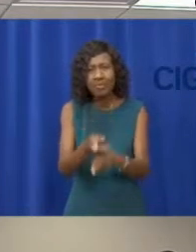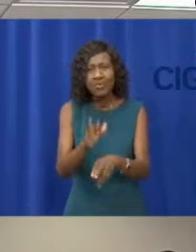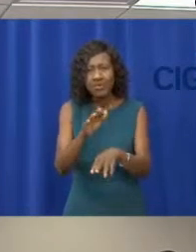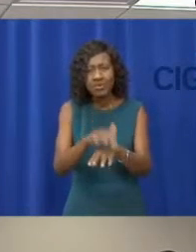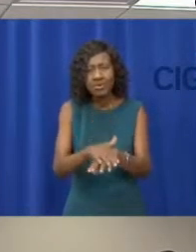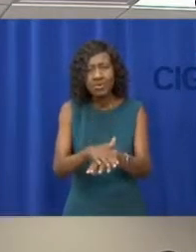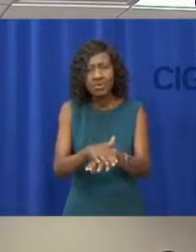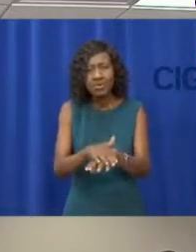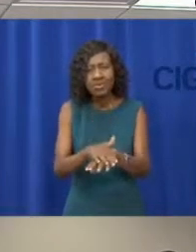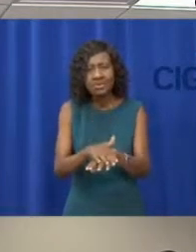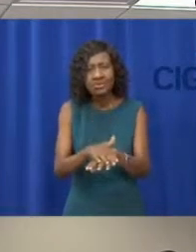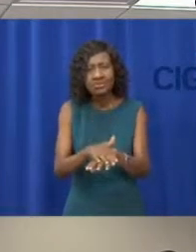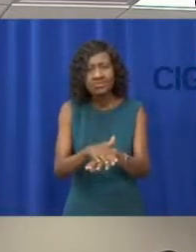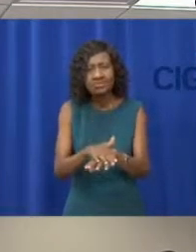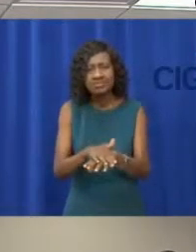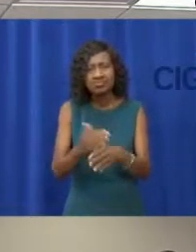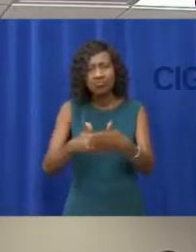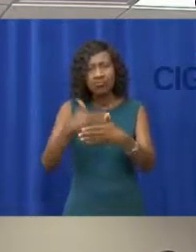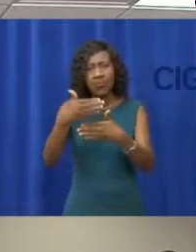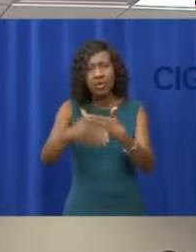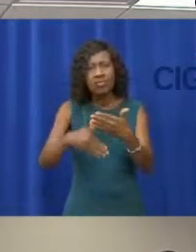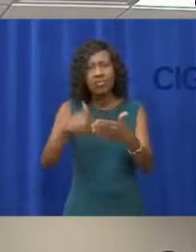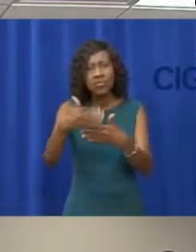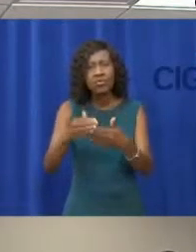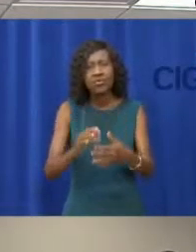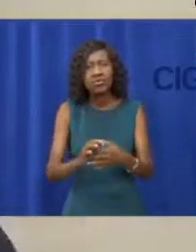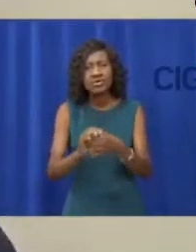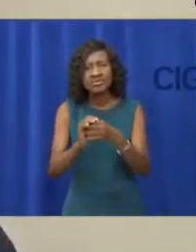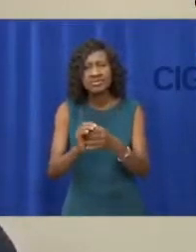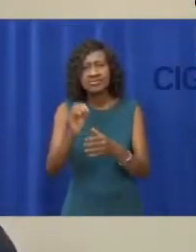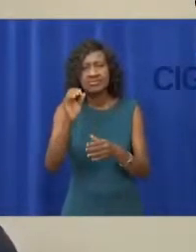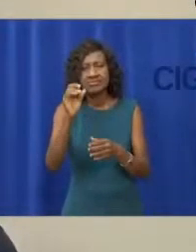the progress of the virus through